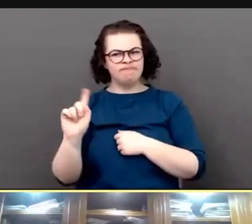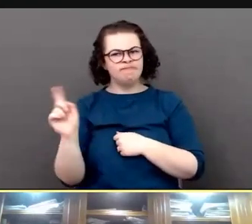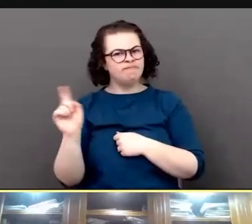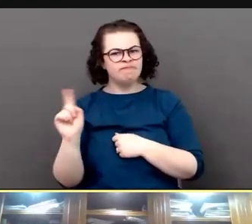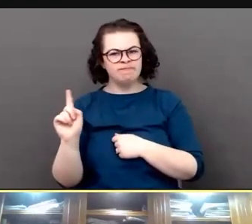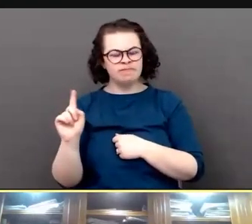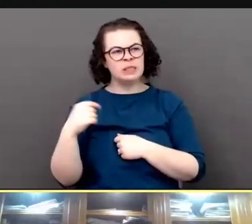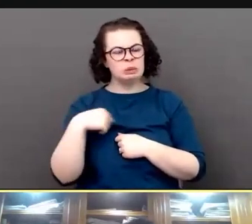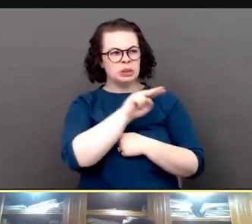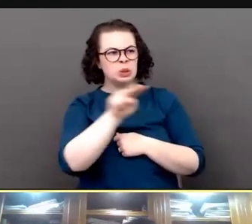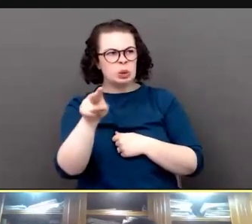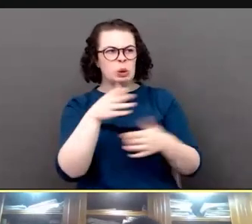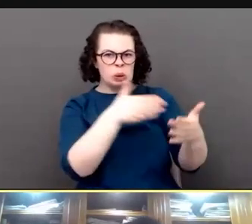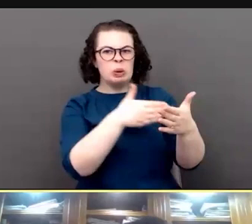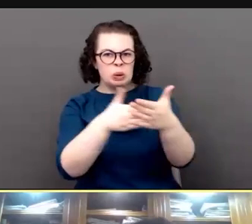difficulties to